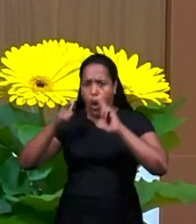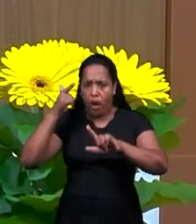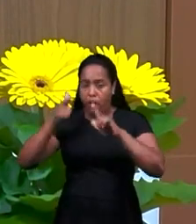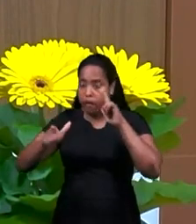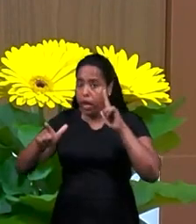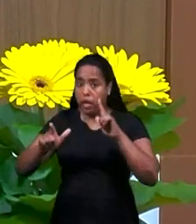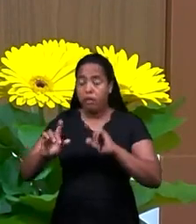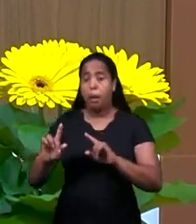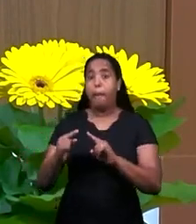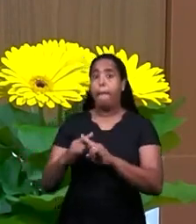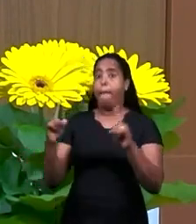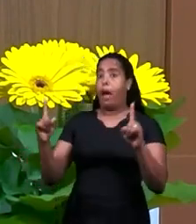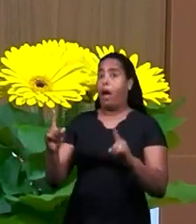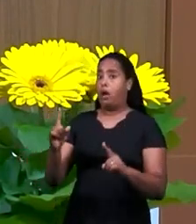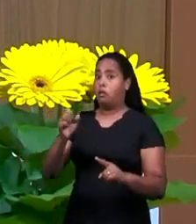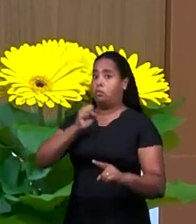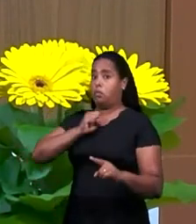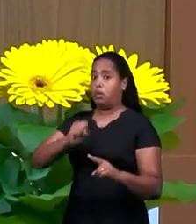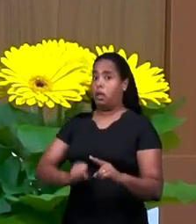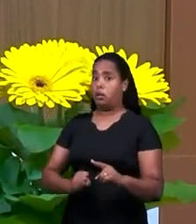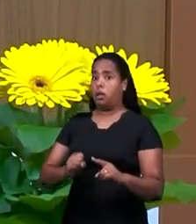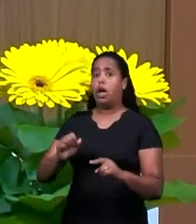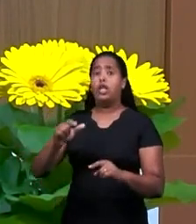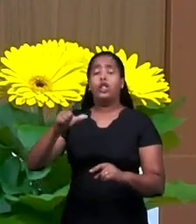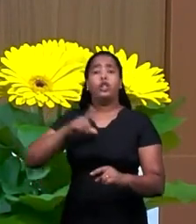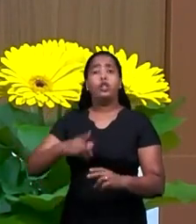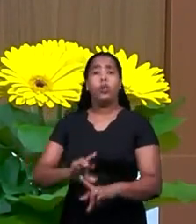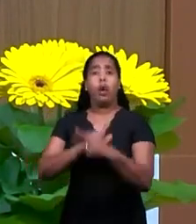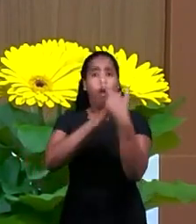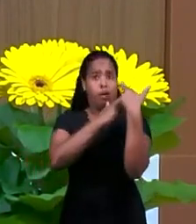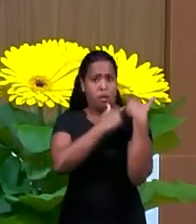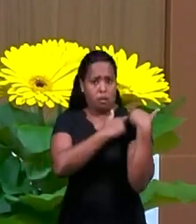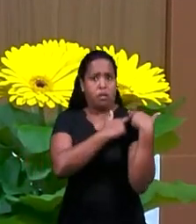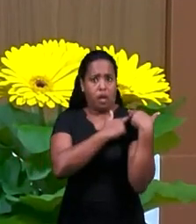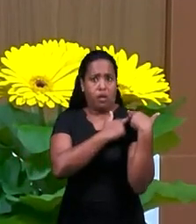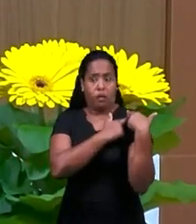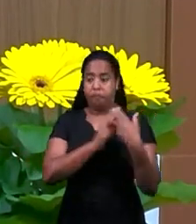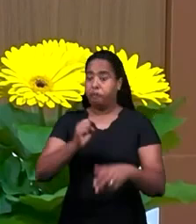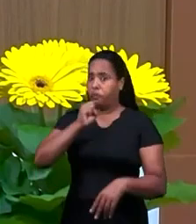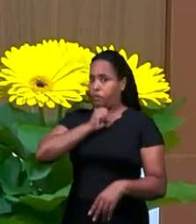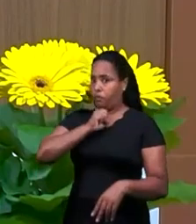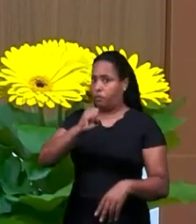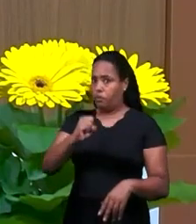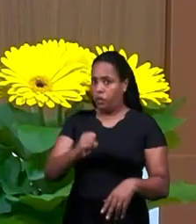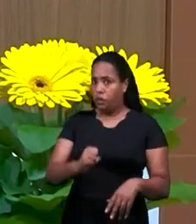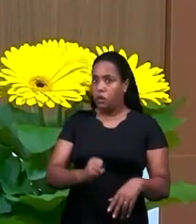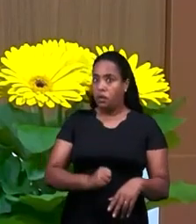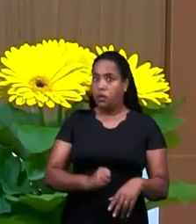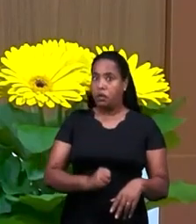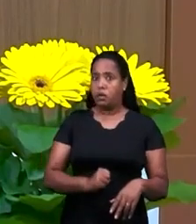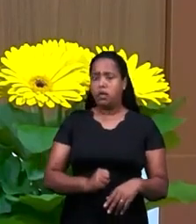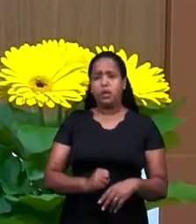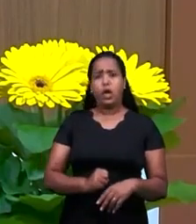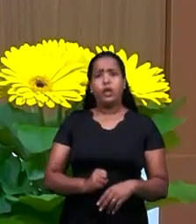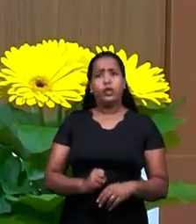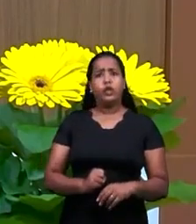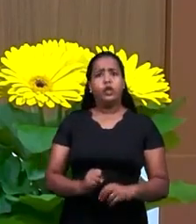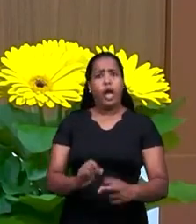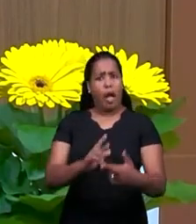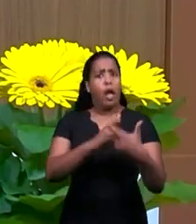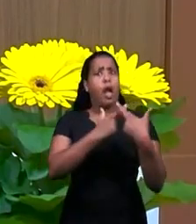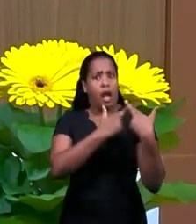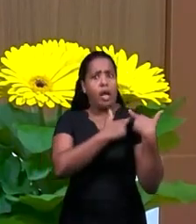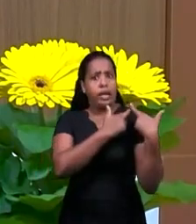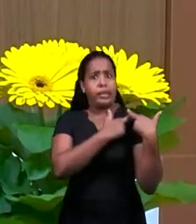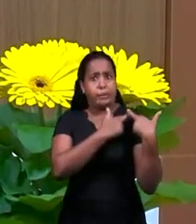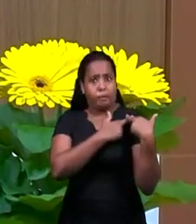also the priests, they had their tasks, and the priest had the